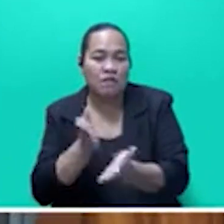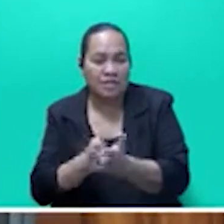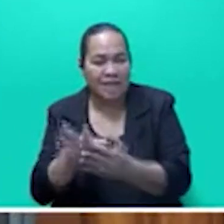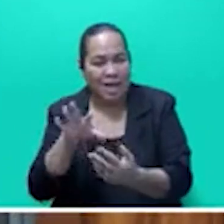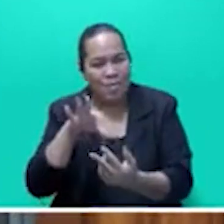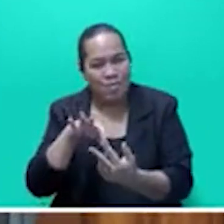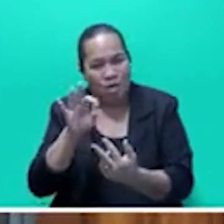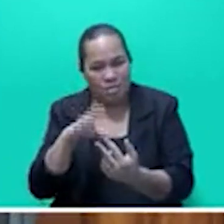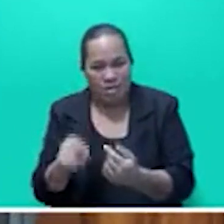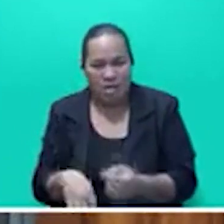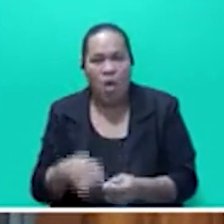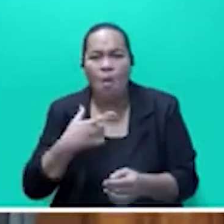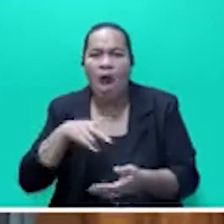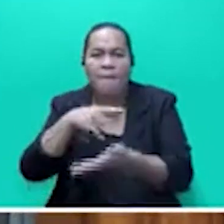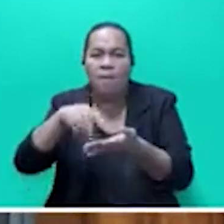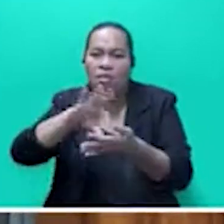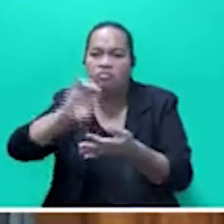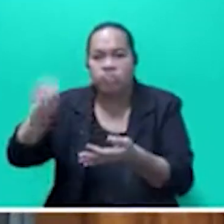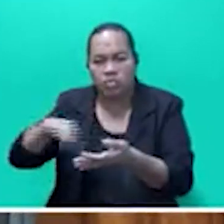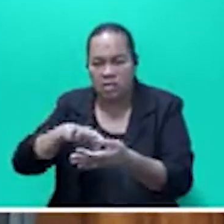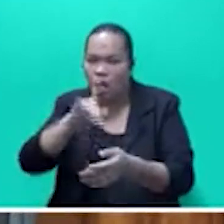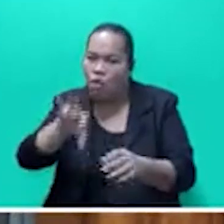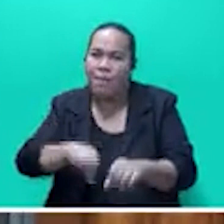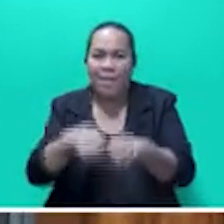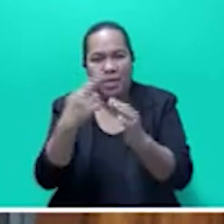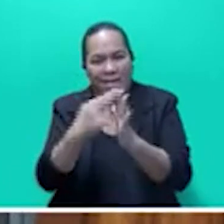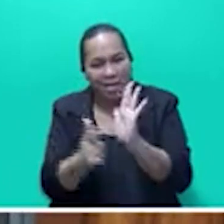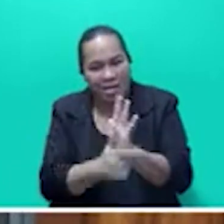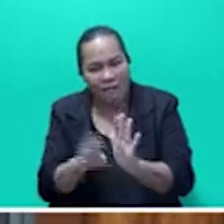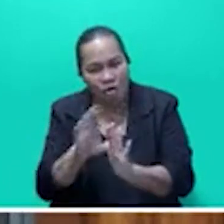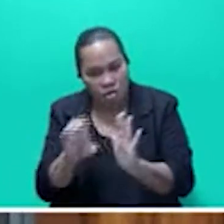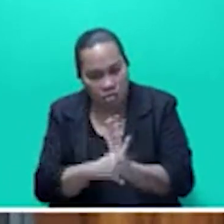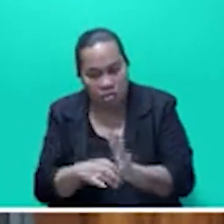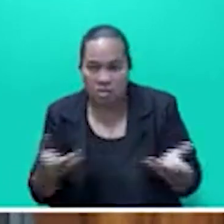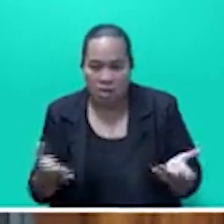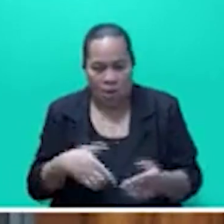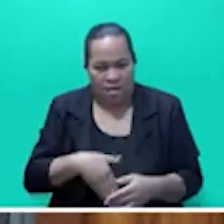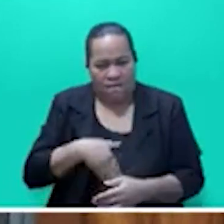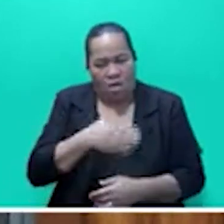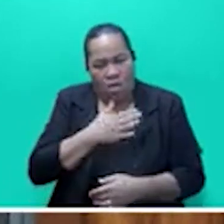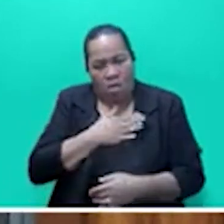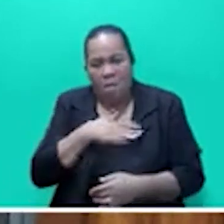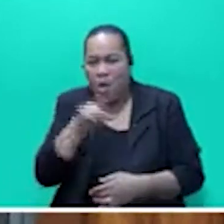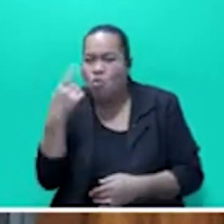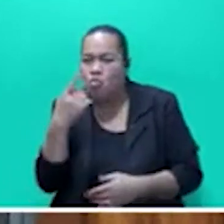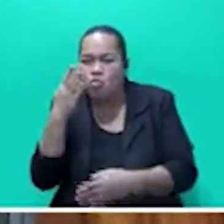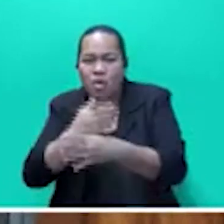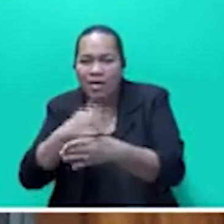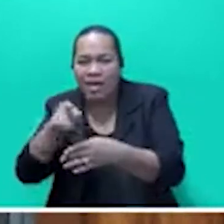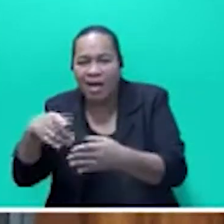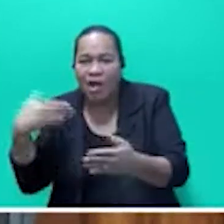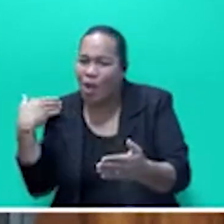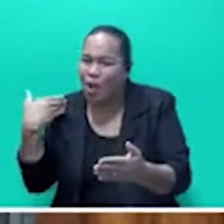promotions and removal. This is a direct breach of the Constitution. We feel, for the career civil servants that we've been working